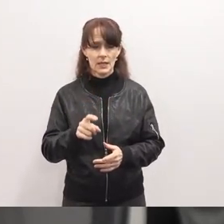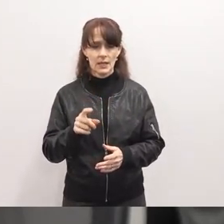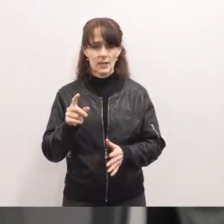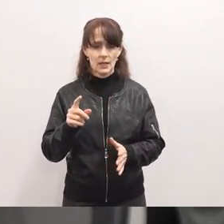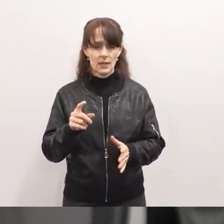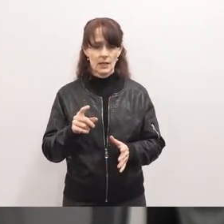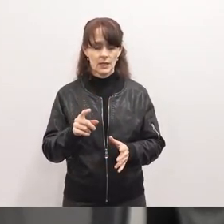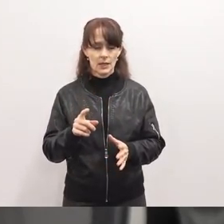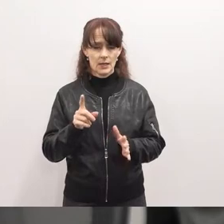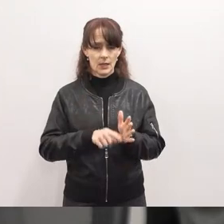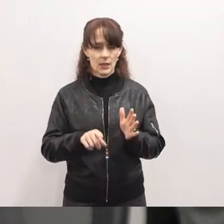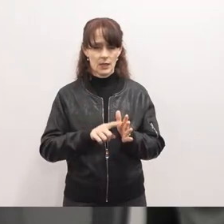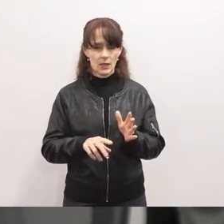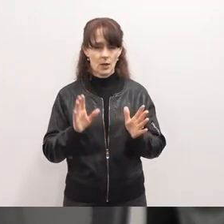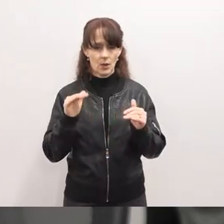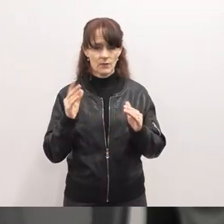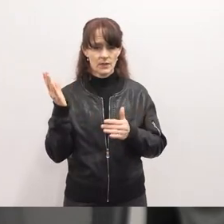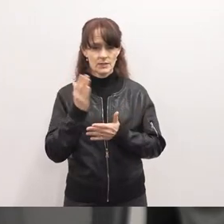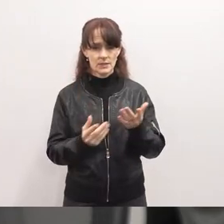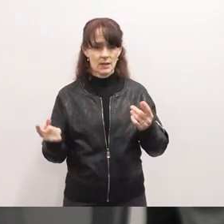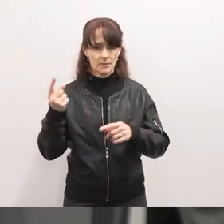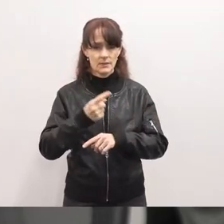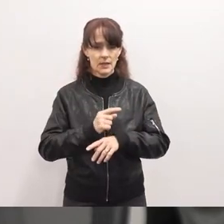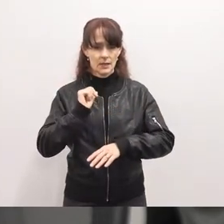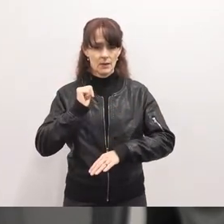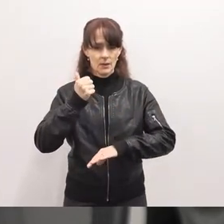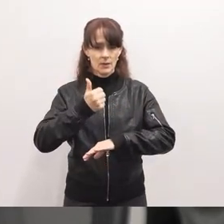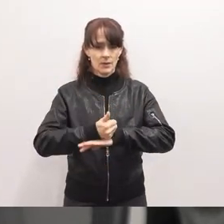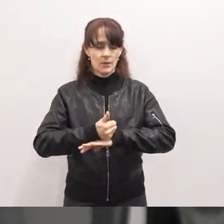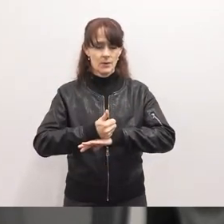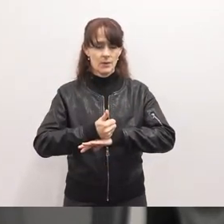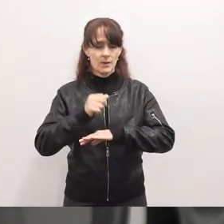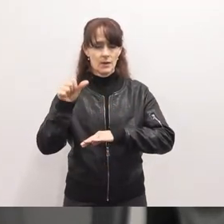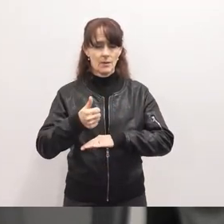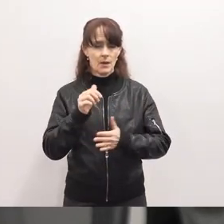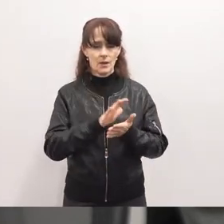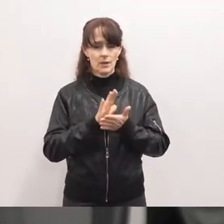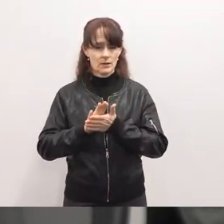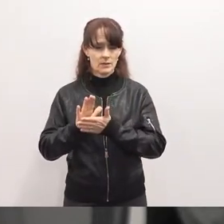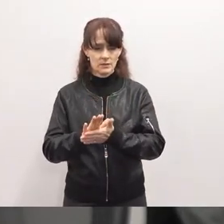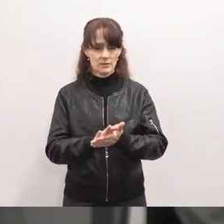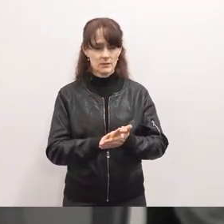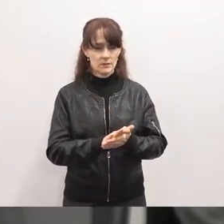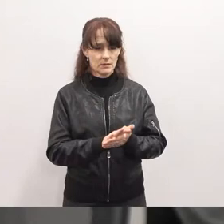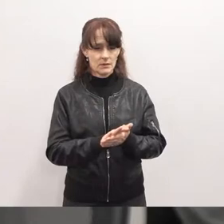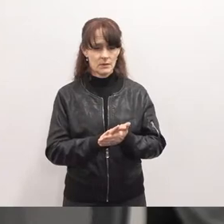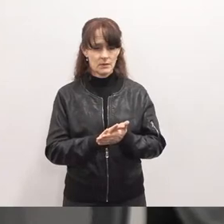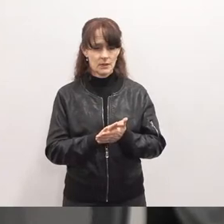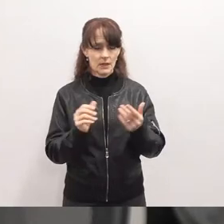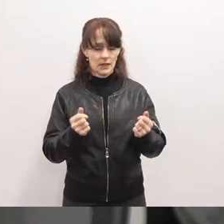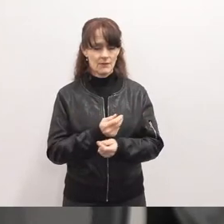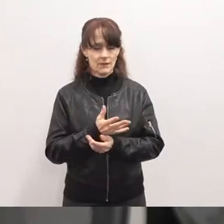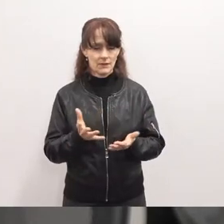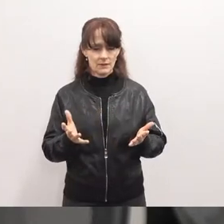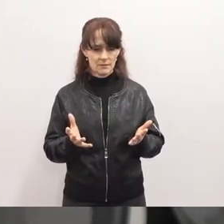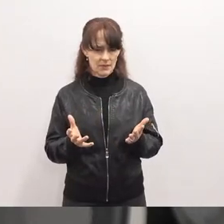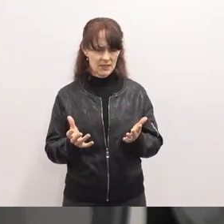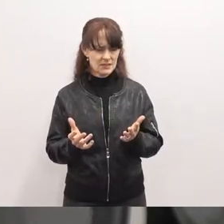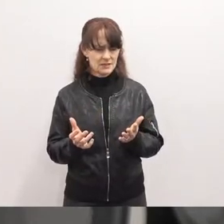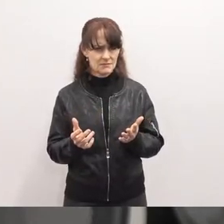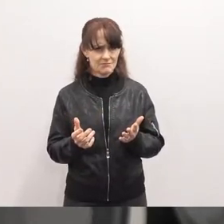into. And hopefully someday we can maybe get it reestablished in some other schools and everything. And the last thing,